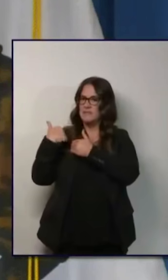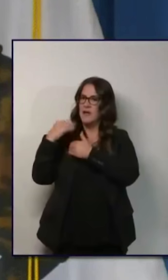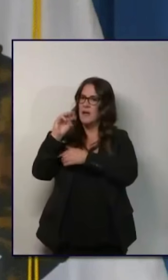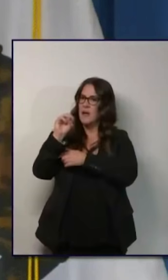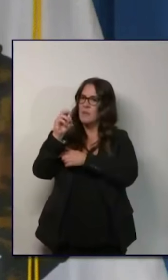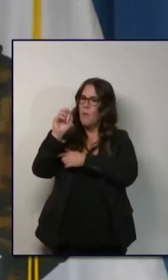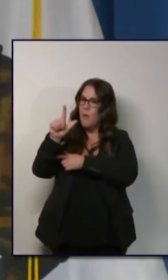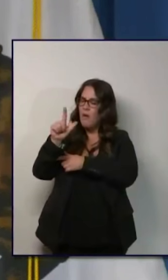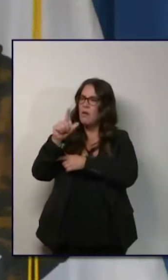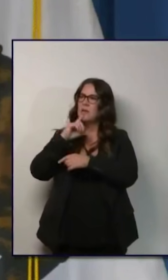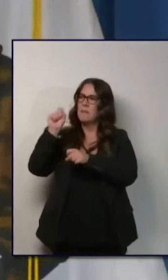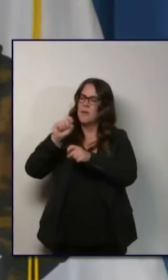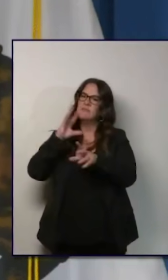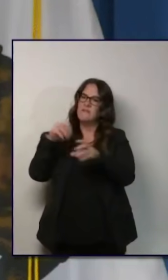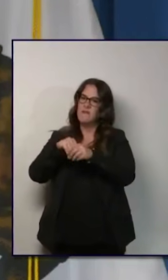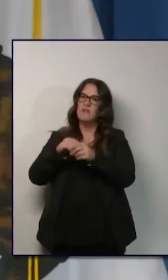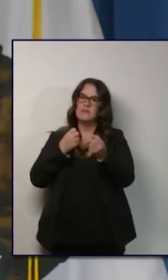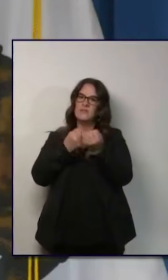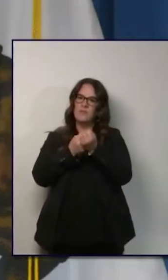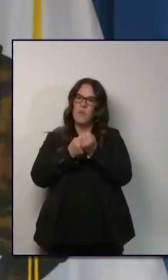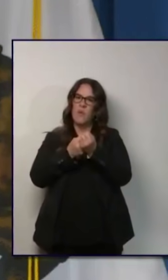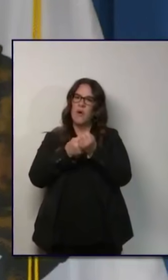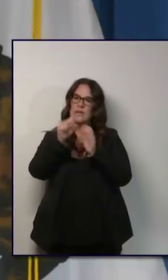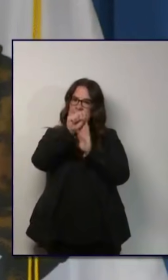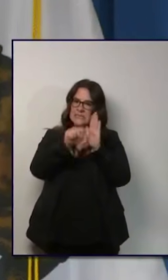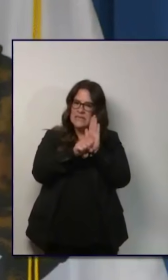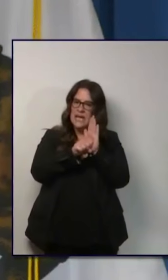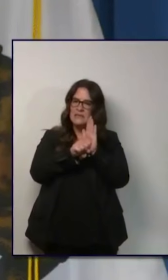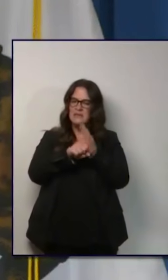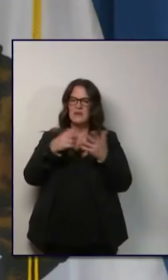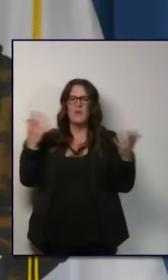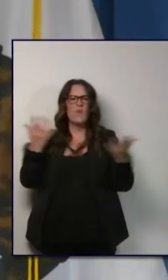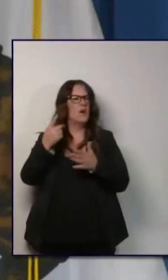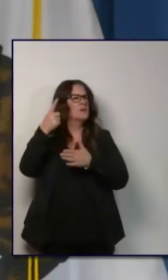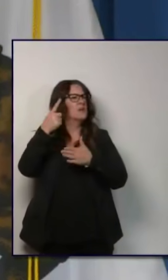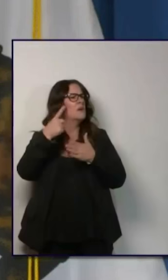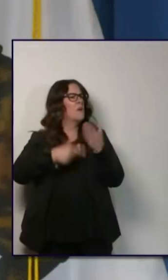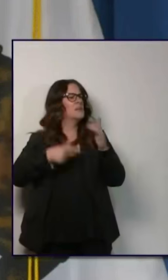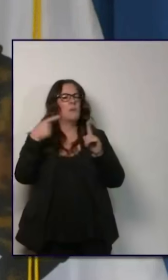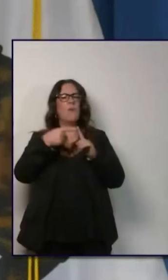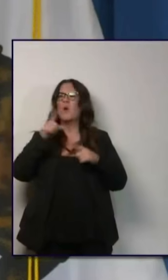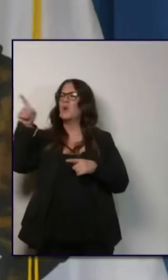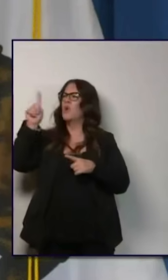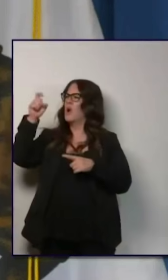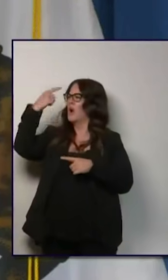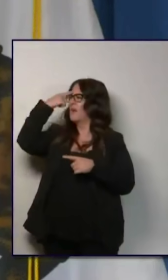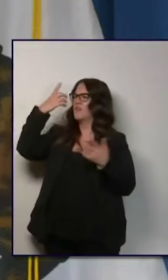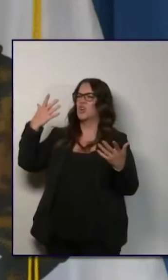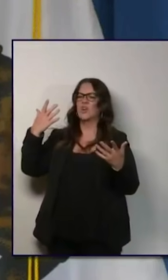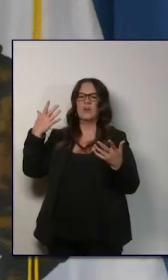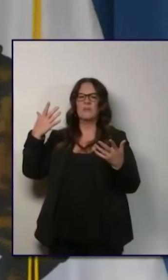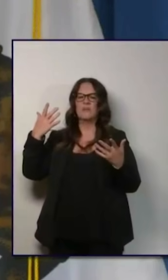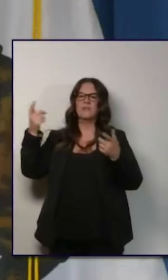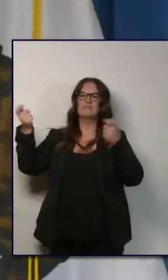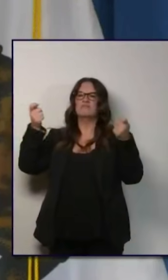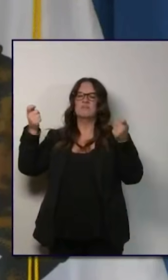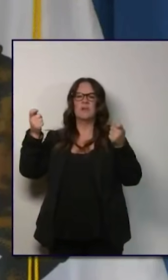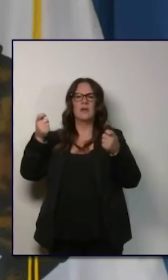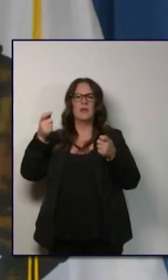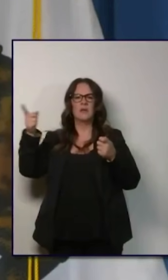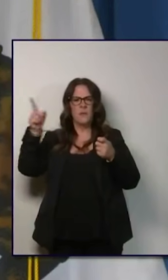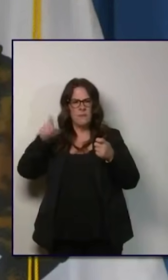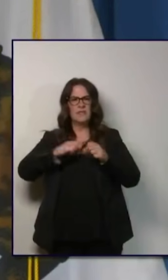the states. After all, what is the point of government if not to protect